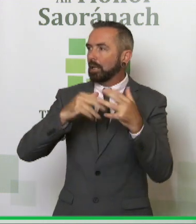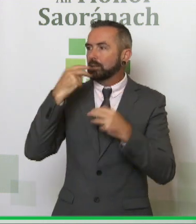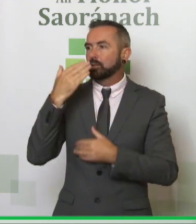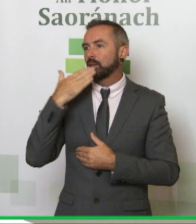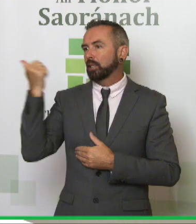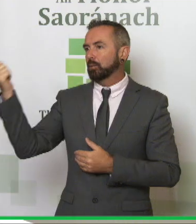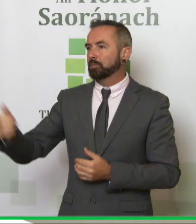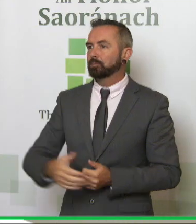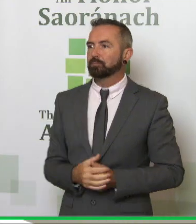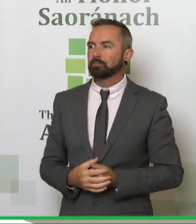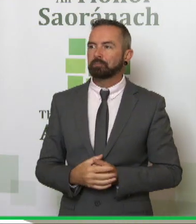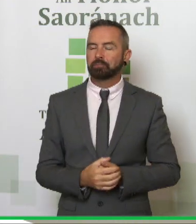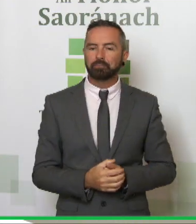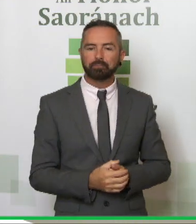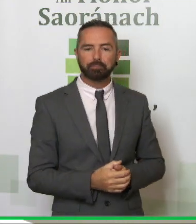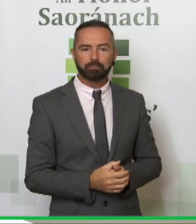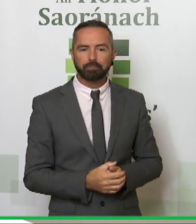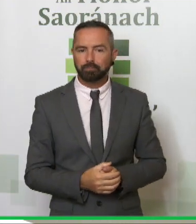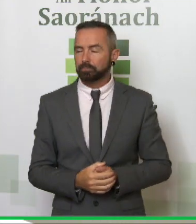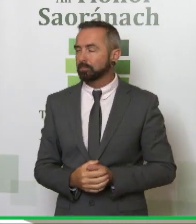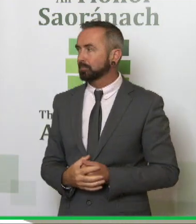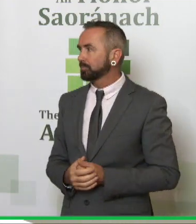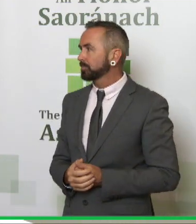thank you, Kieran. Well done.